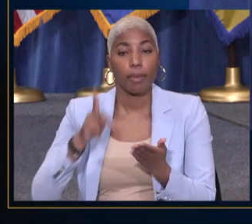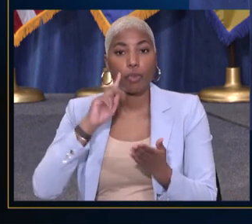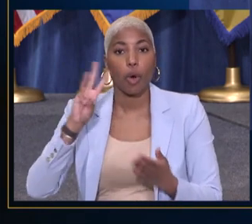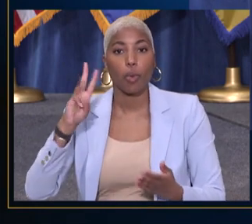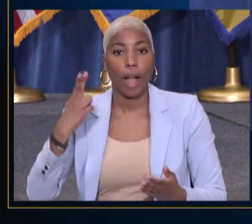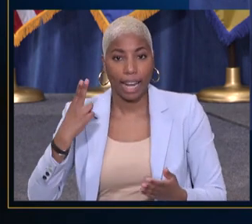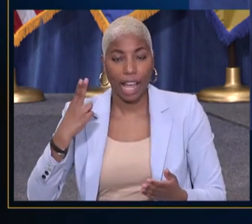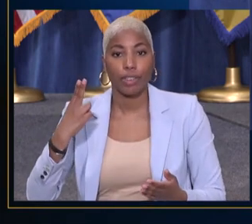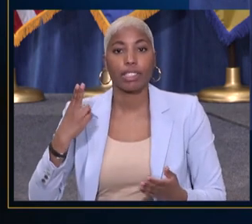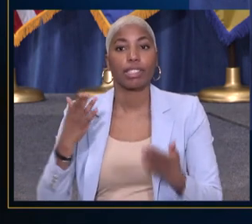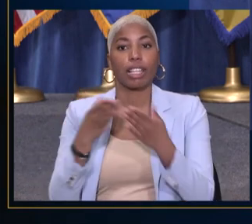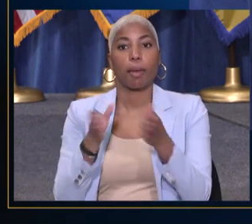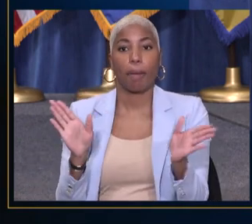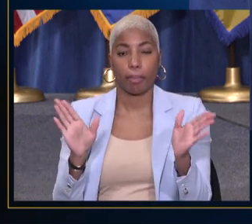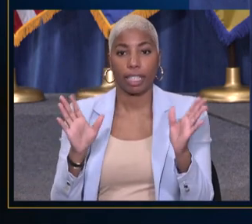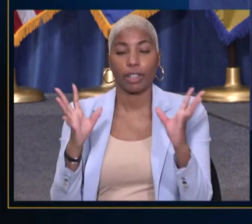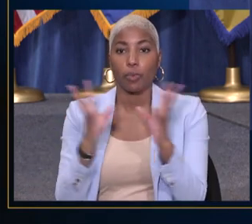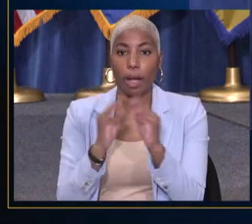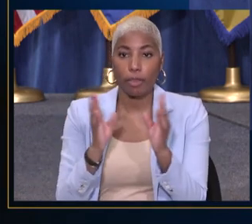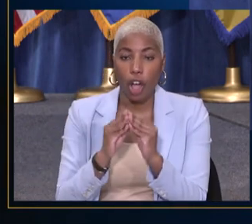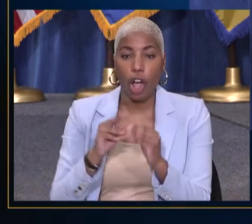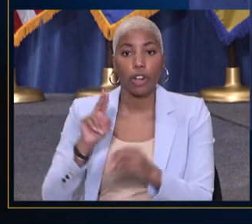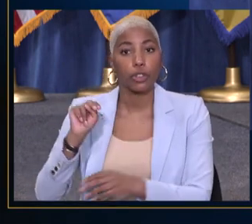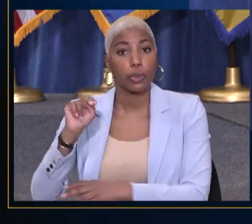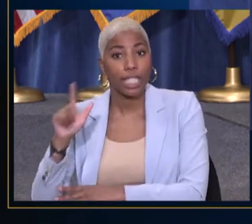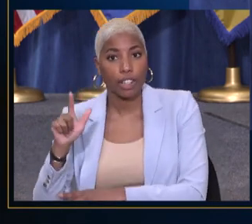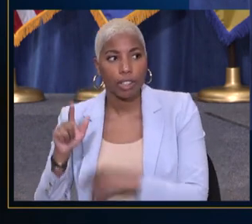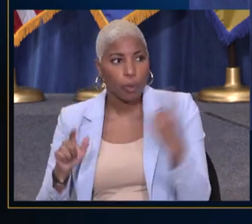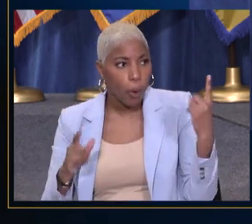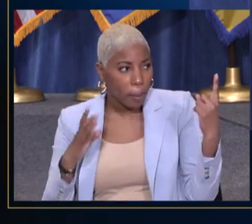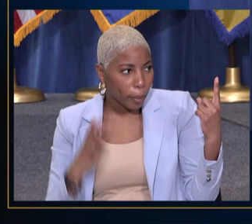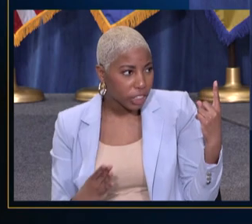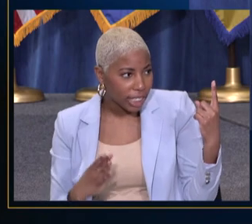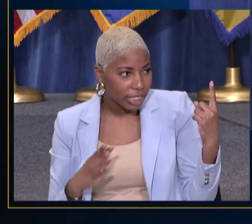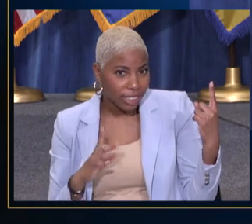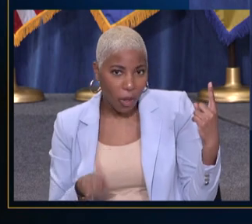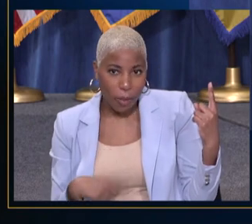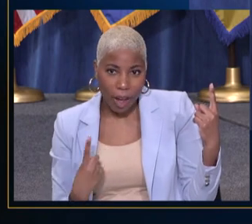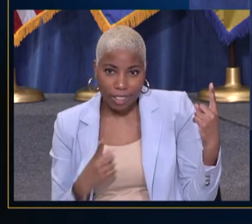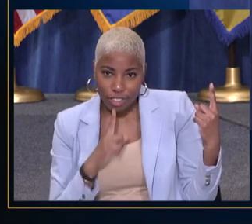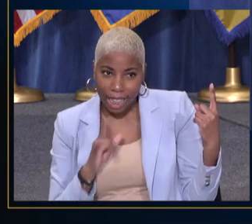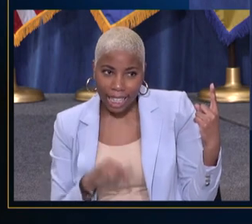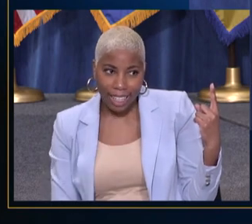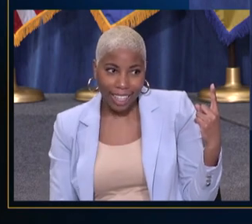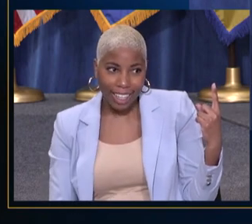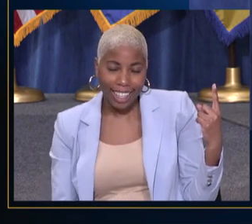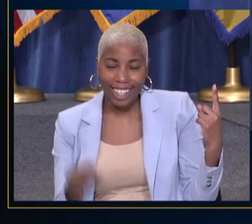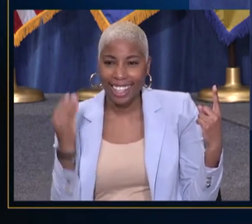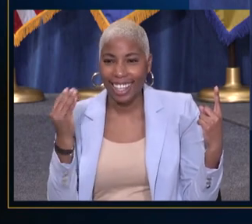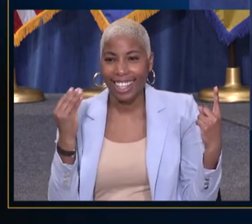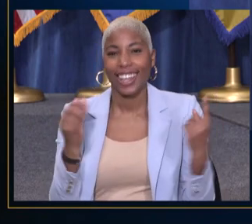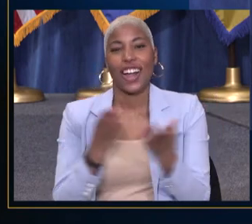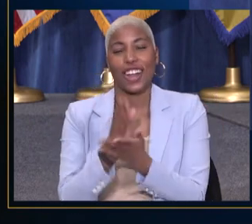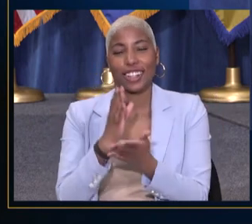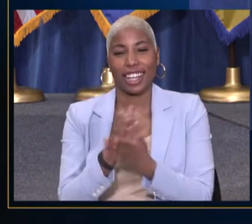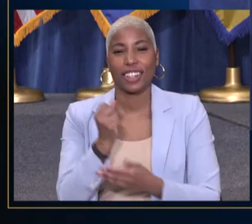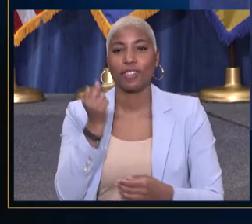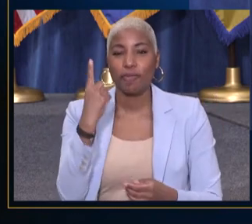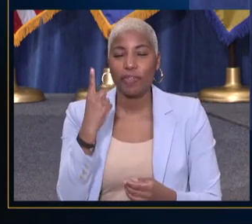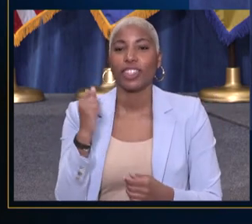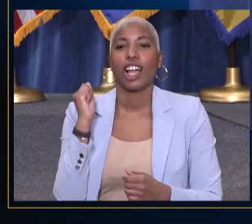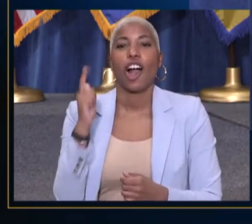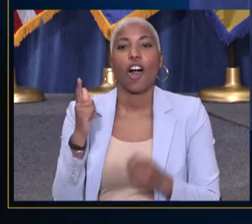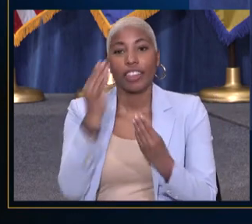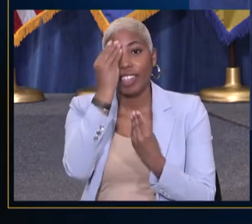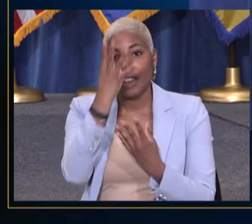and webinars and newsletters, one person signed up? Really? Okay. All right. You know, I mean, but all the information is